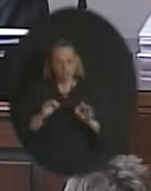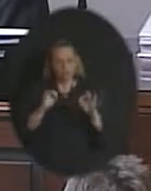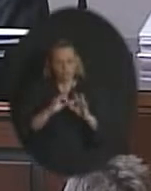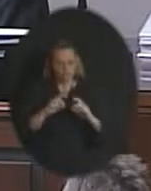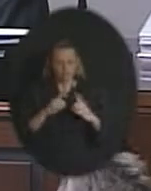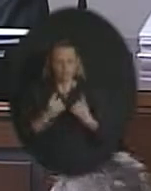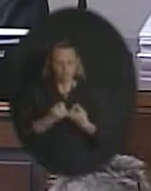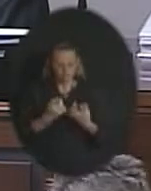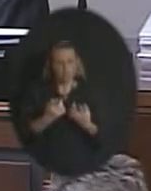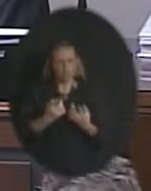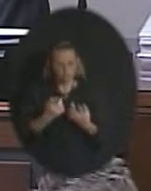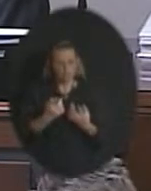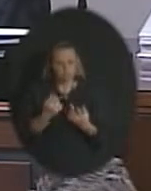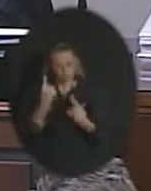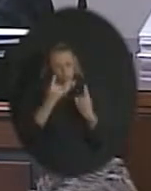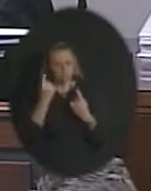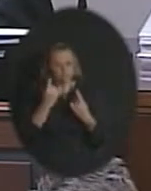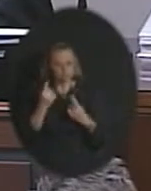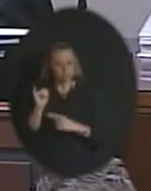especially. Mm-hmm.